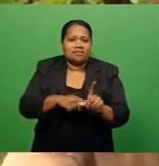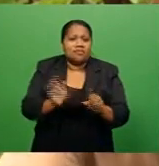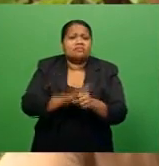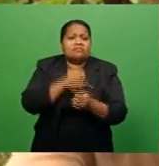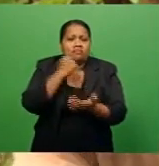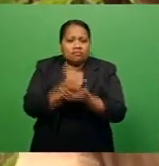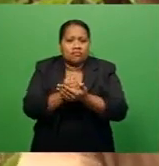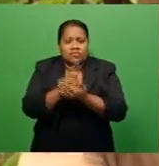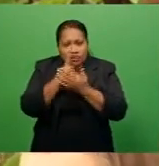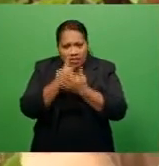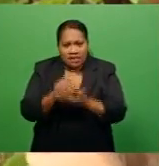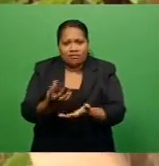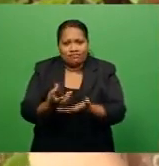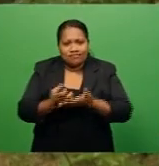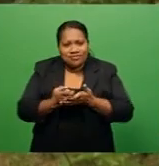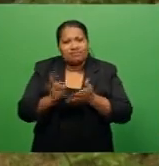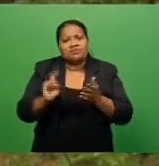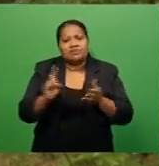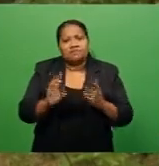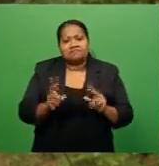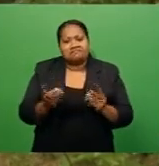money.